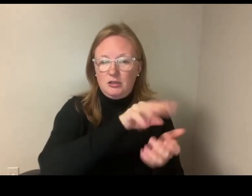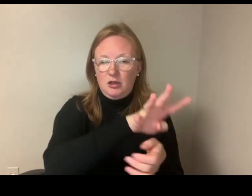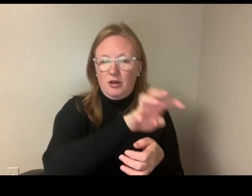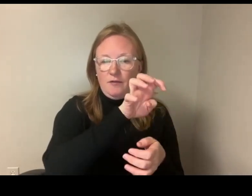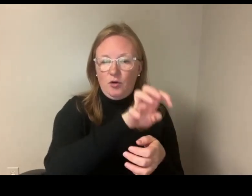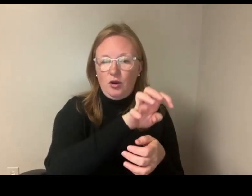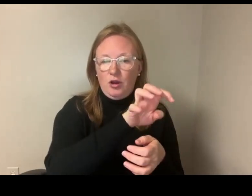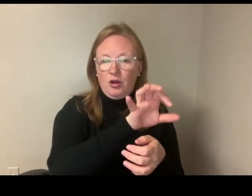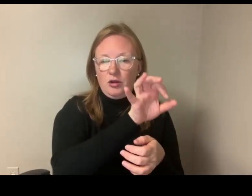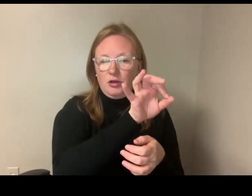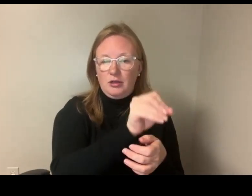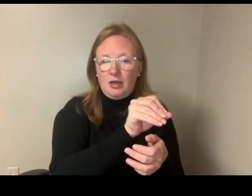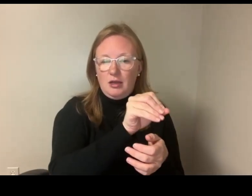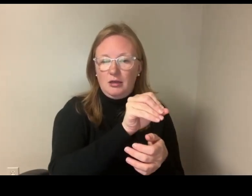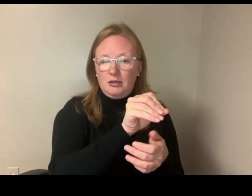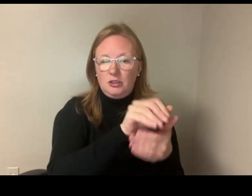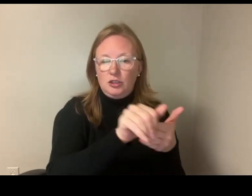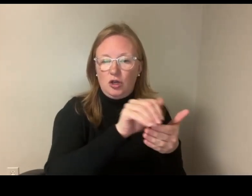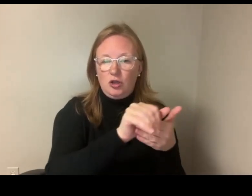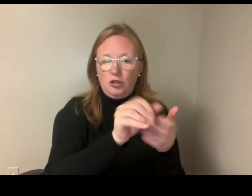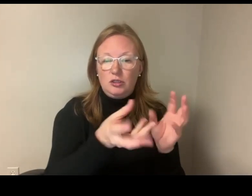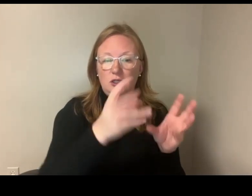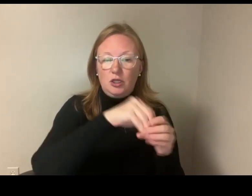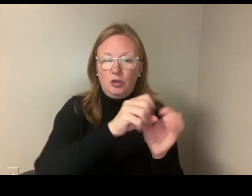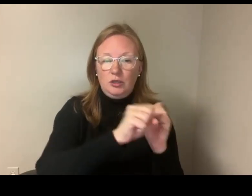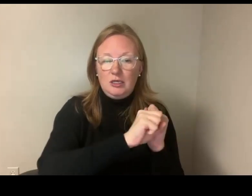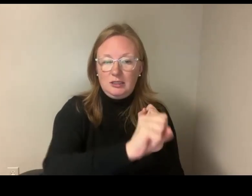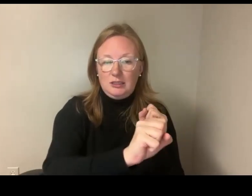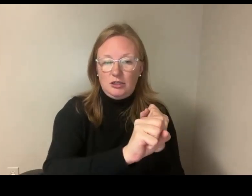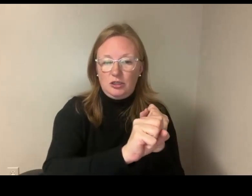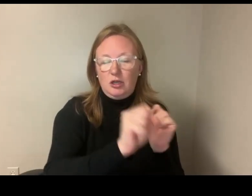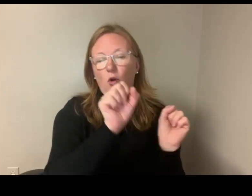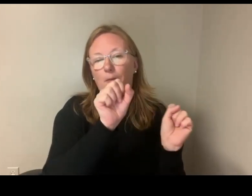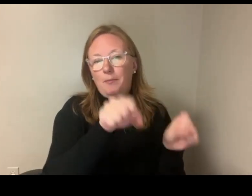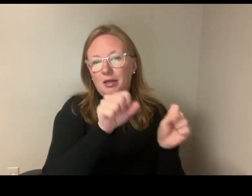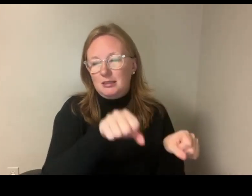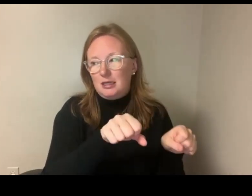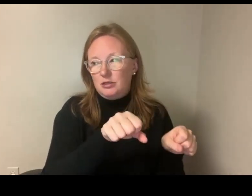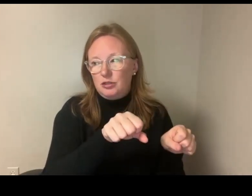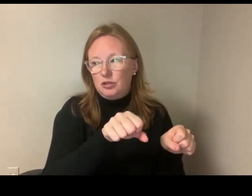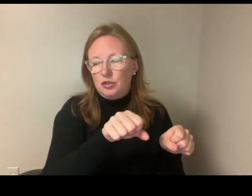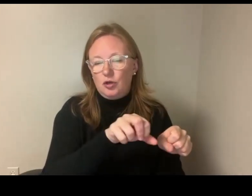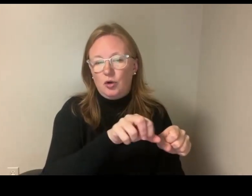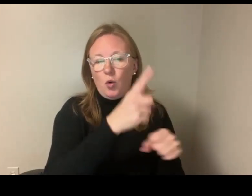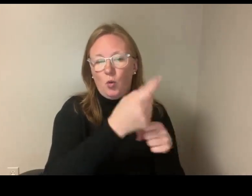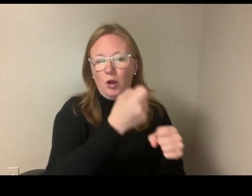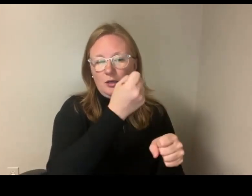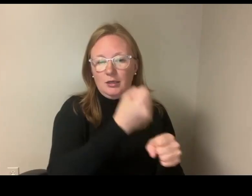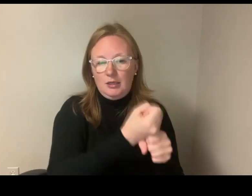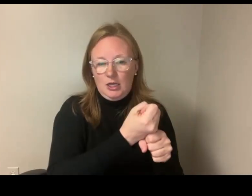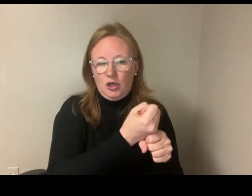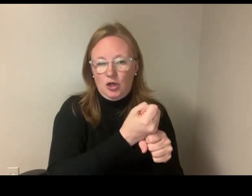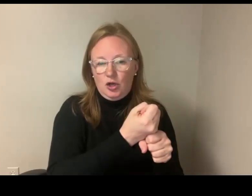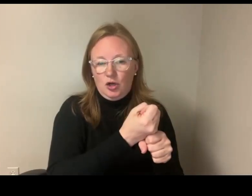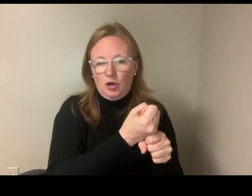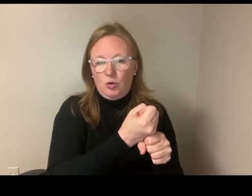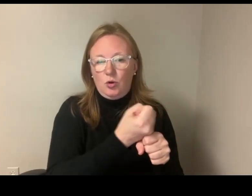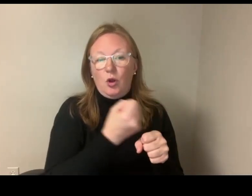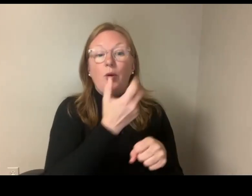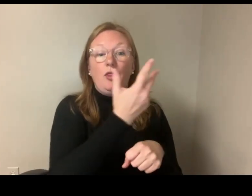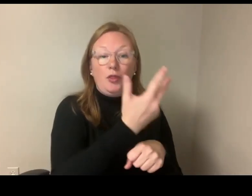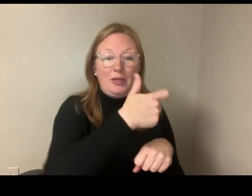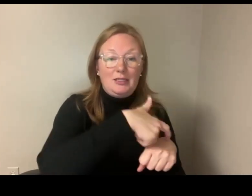$336,490. It also included an extension or potential 3 one-year optional extensions, which would bring